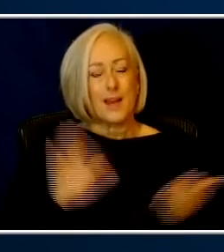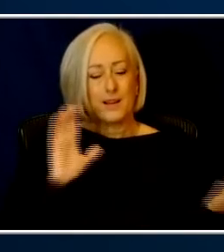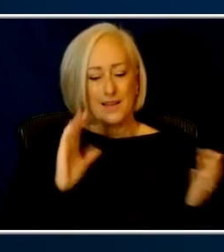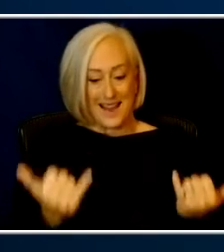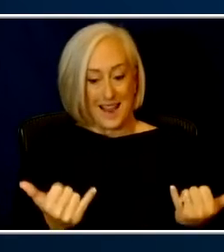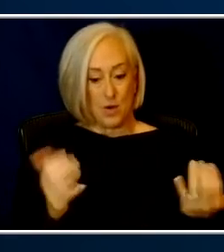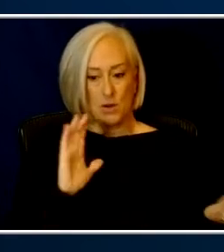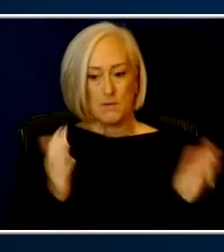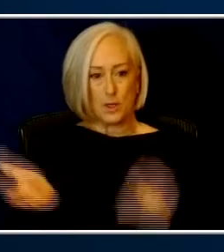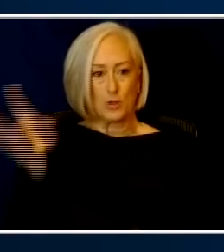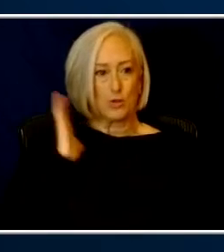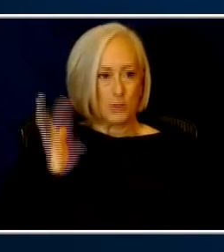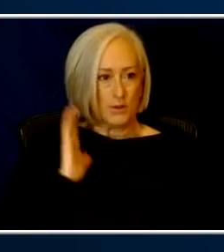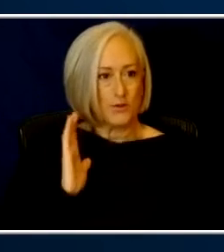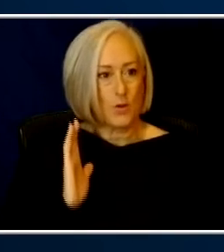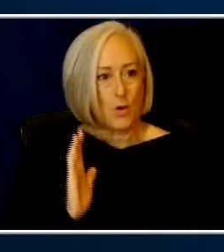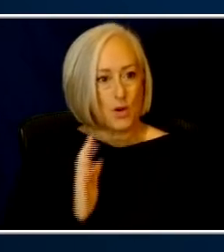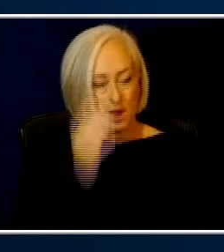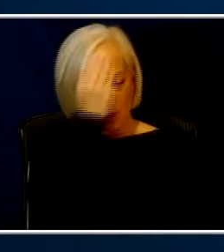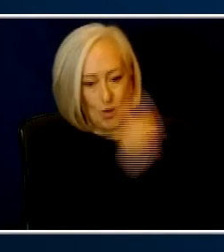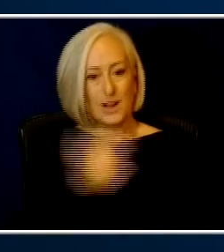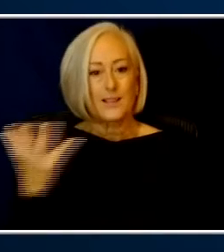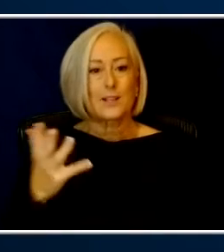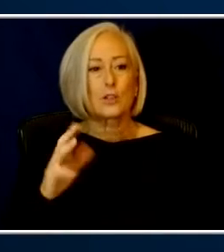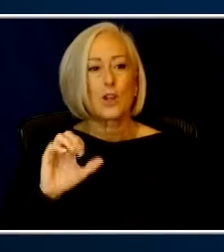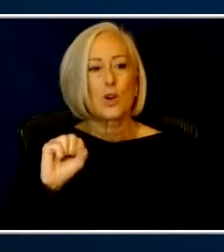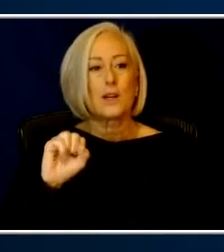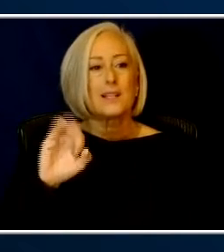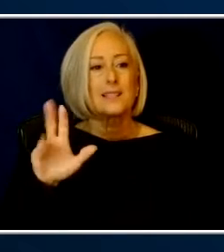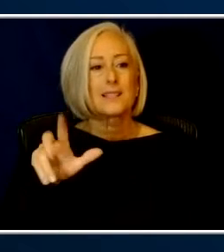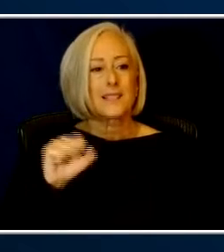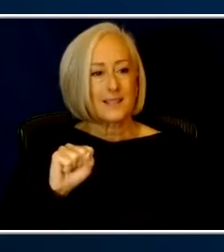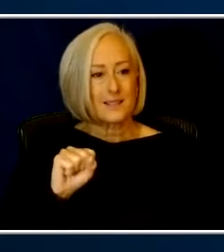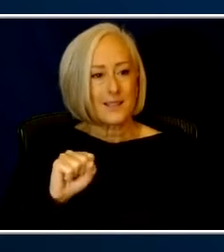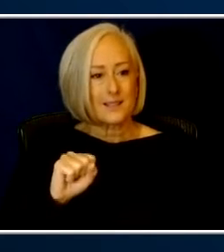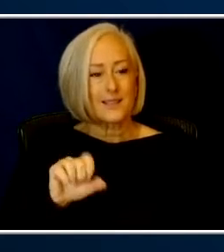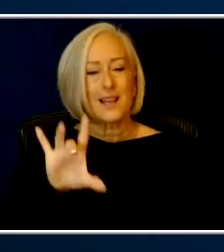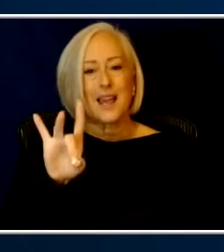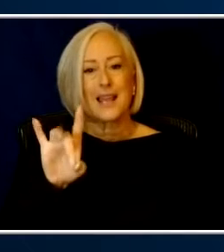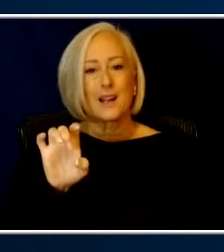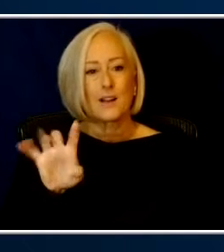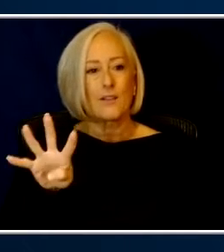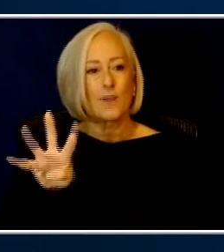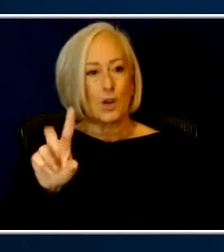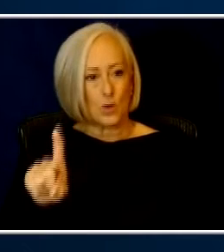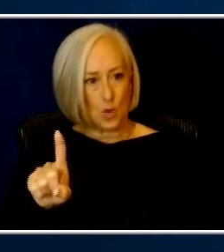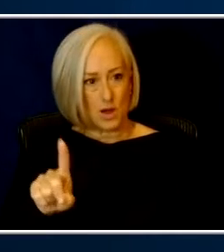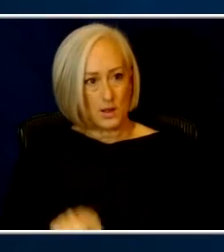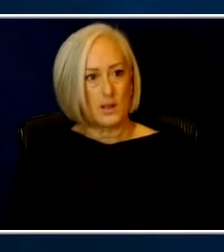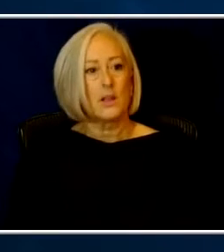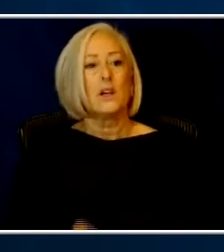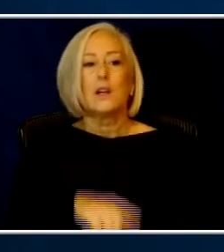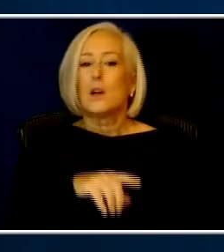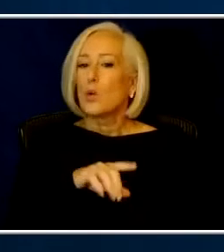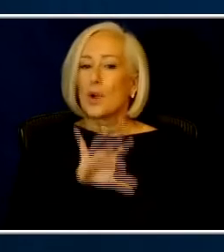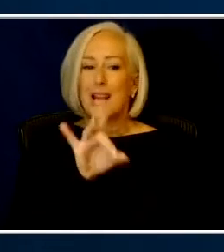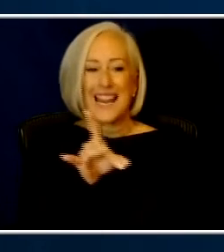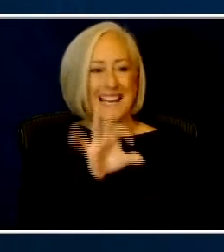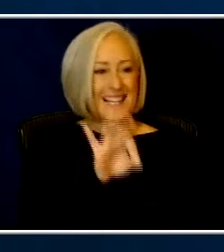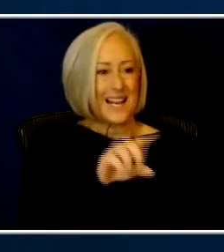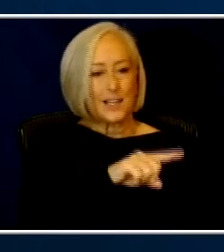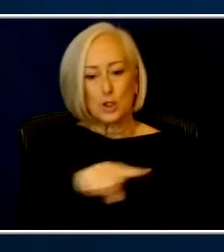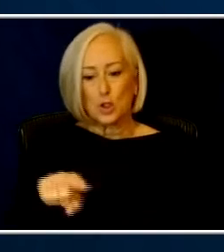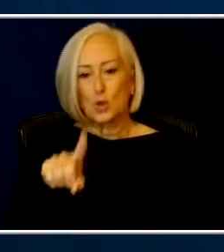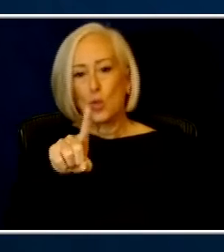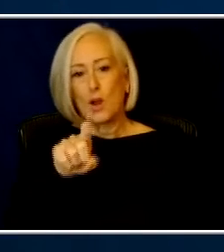also point out that our census today is 841. We are running 95 to 105% of census all the time. So we